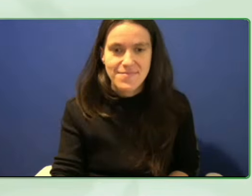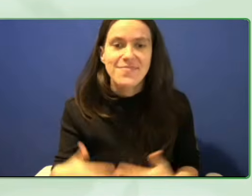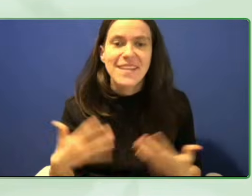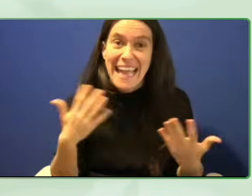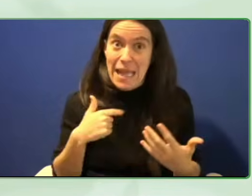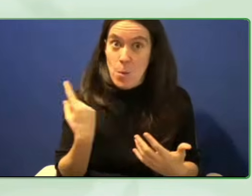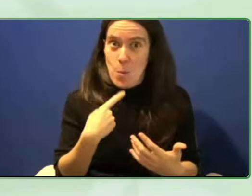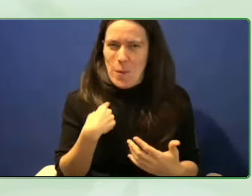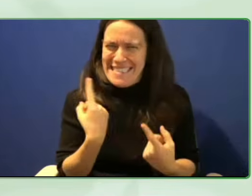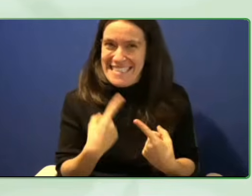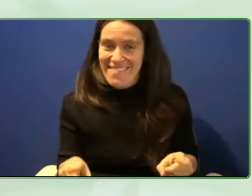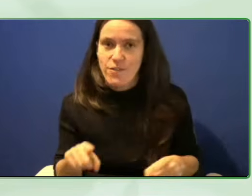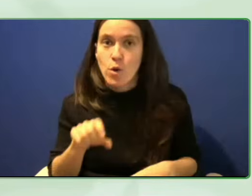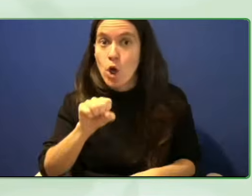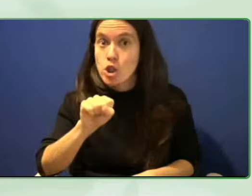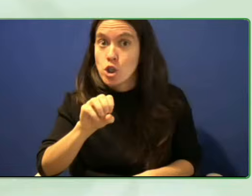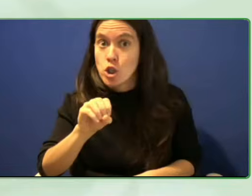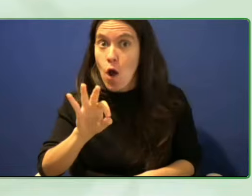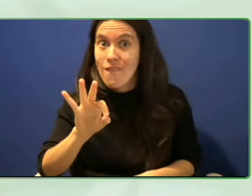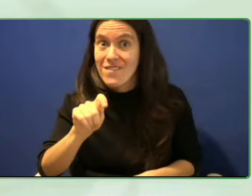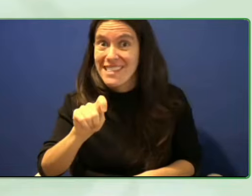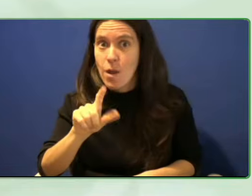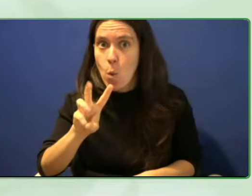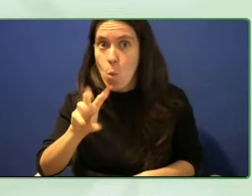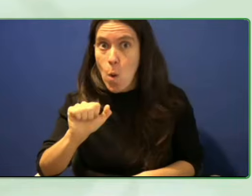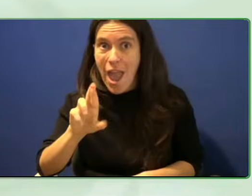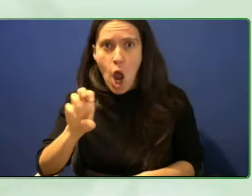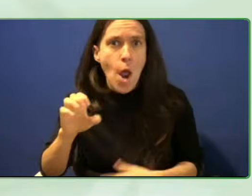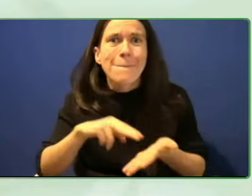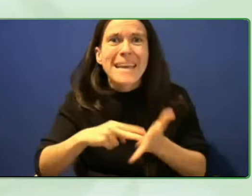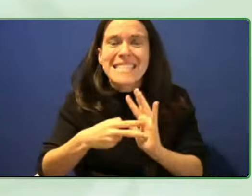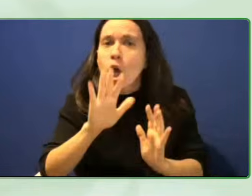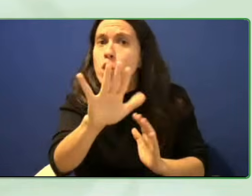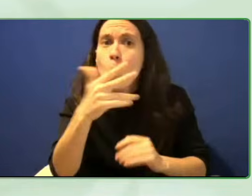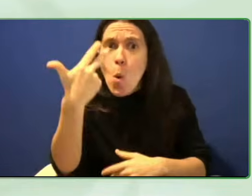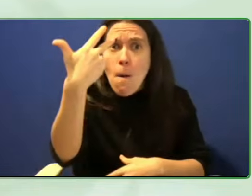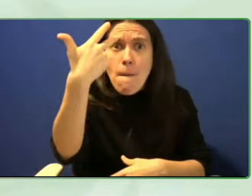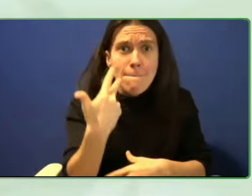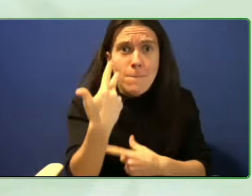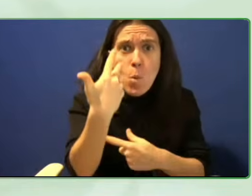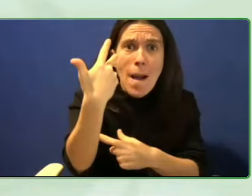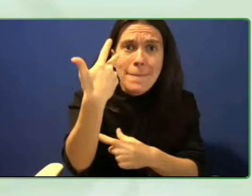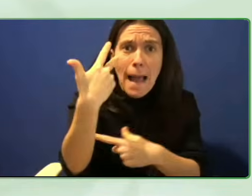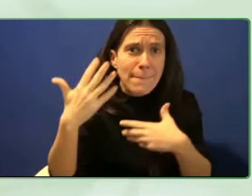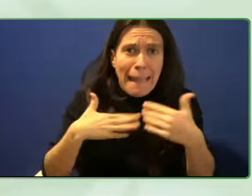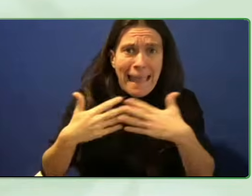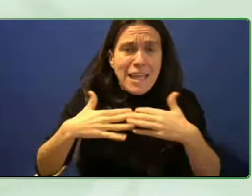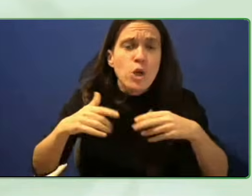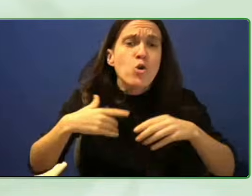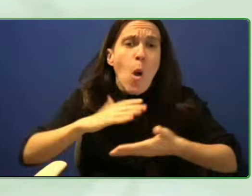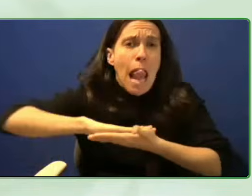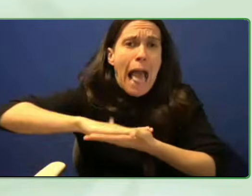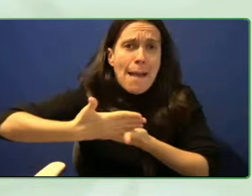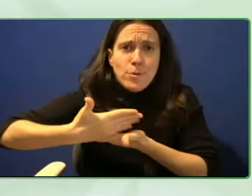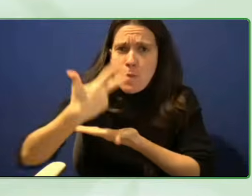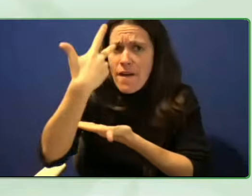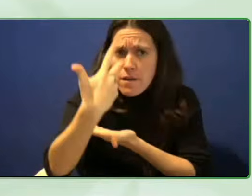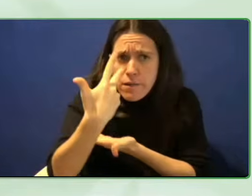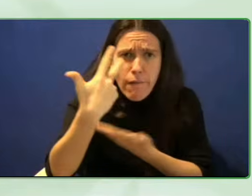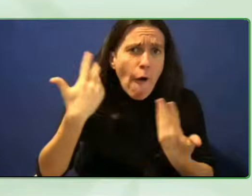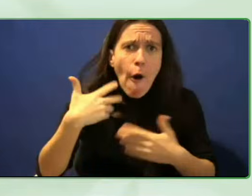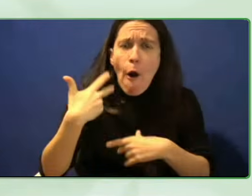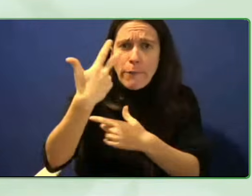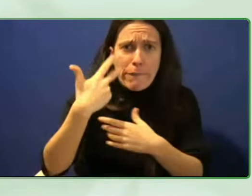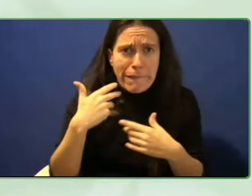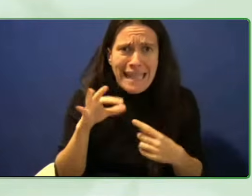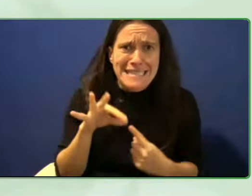it's software. So it just uses whatever webcam you have built into your device. So you don't need to get any specialist hardware. So it